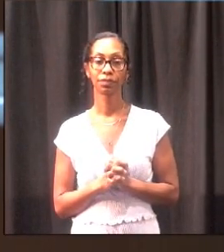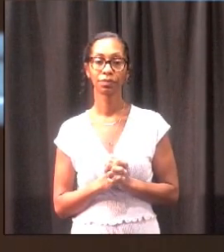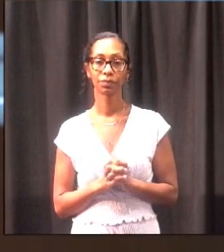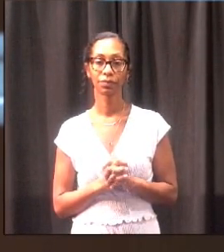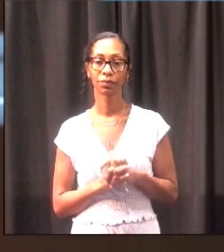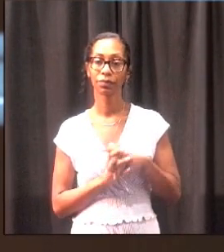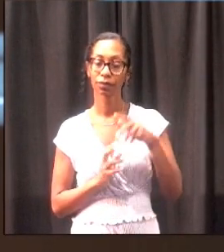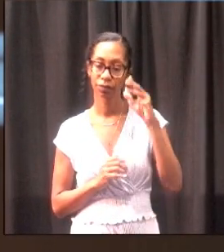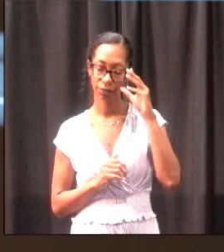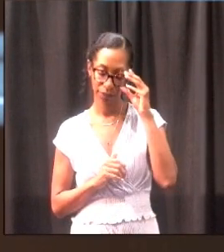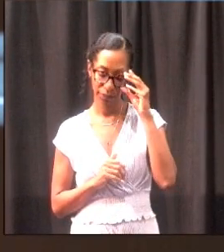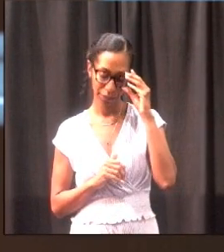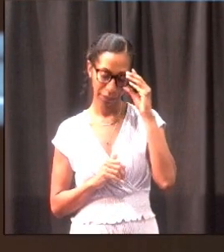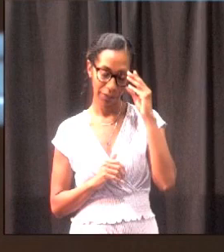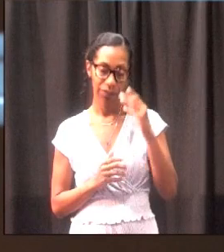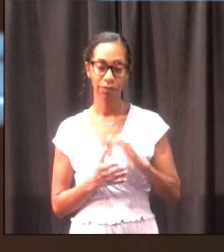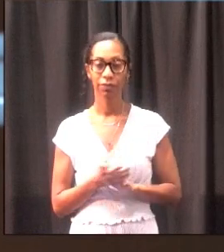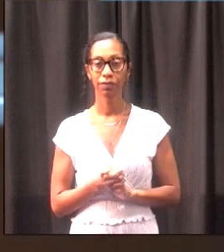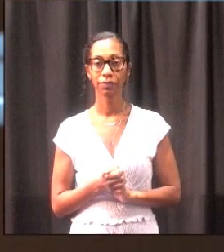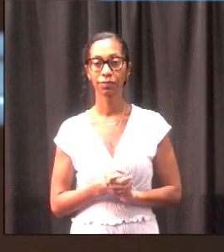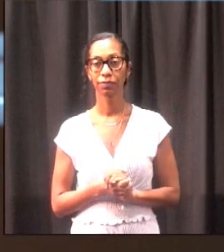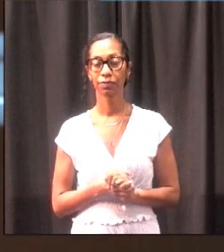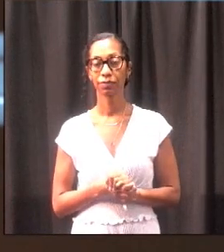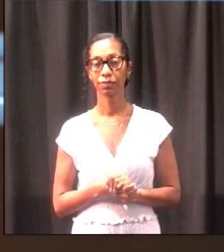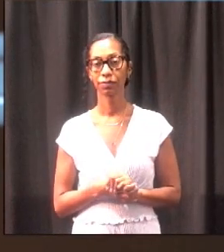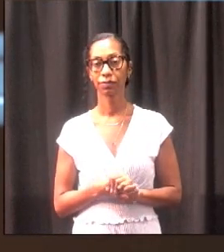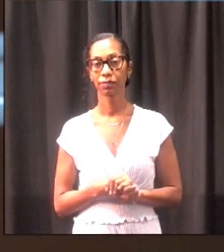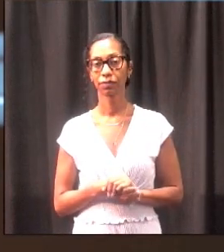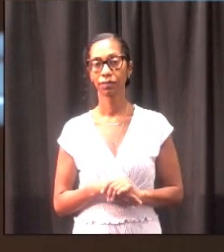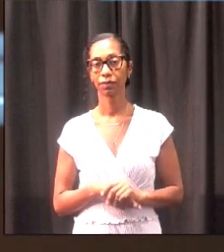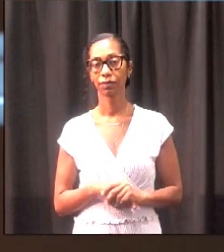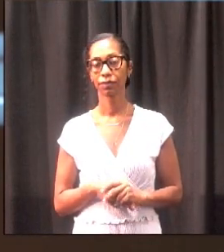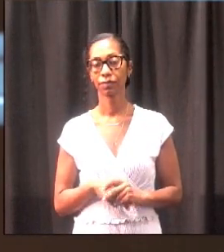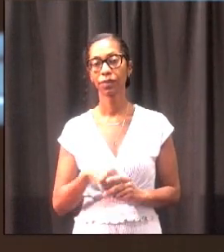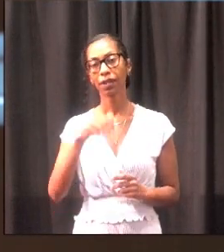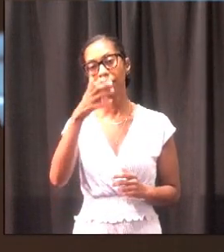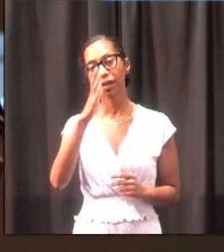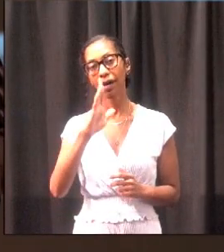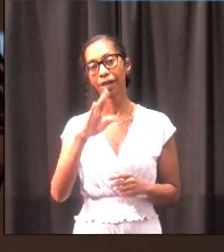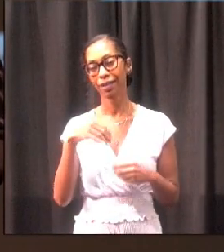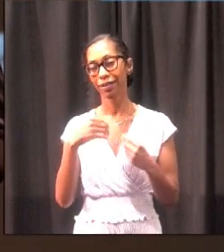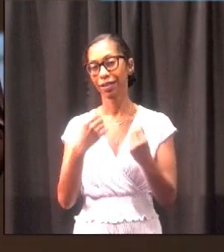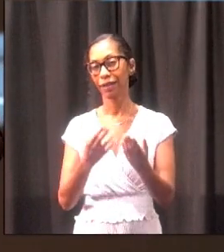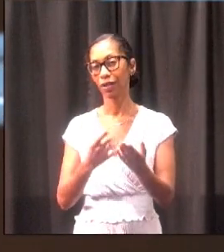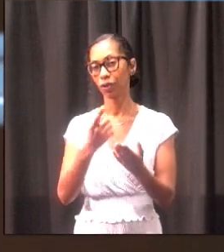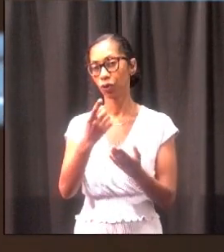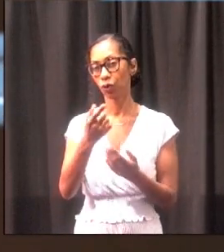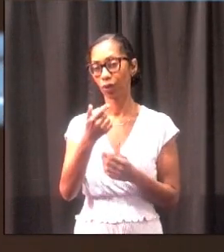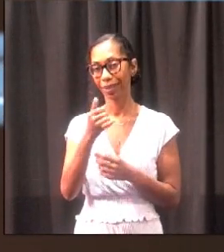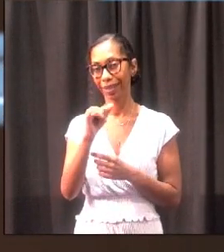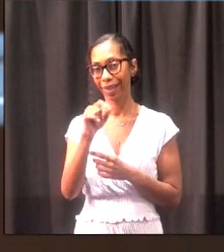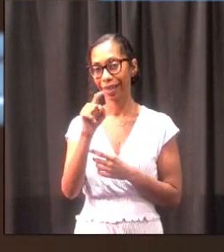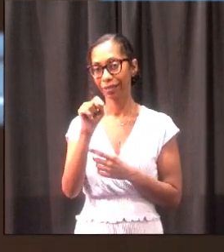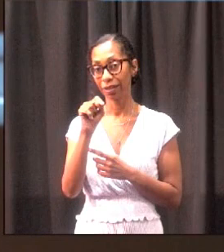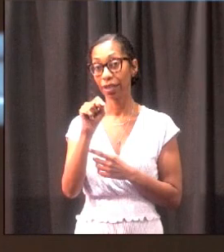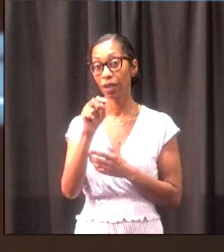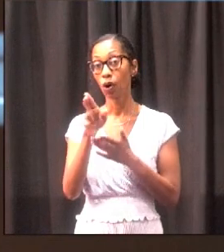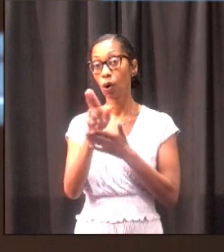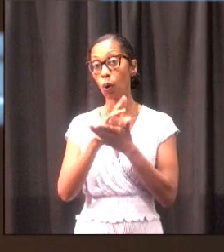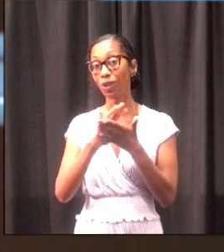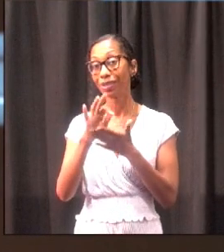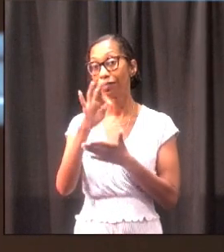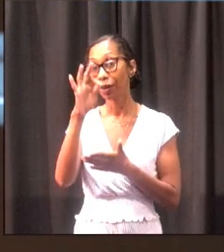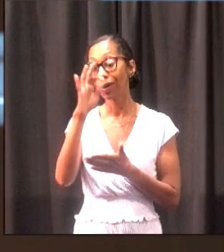want to communicate to you that God has placed something in you, a gift in you. The Holy Spirit is in you, and then